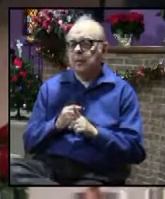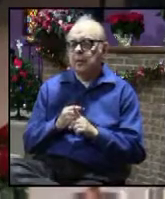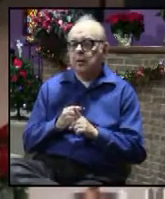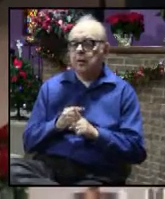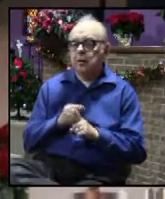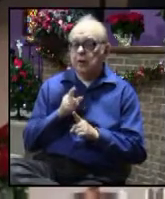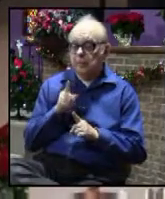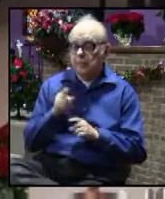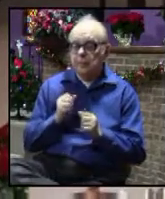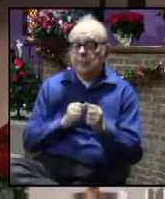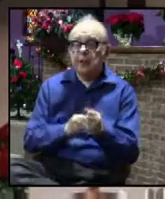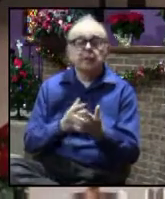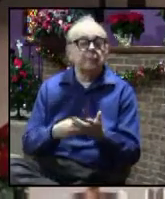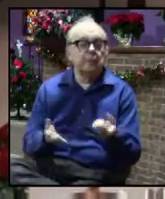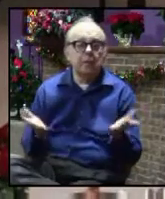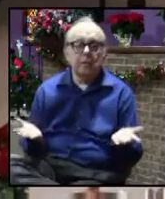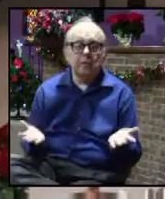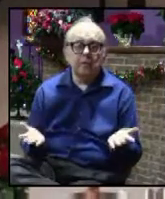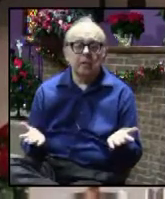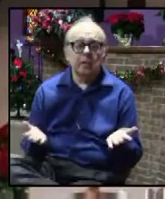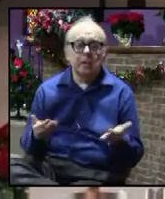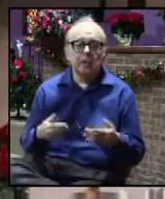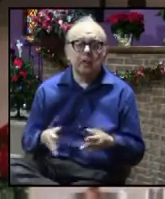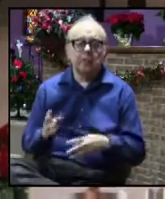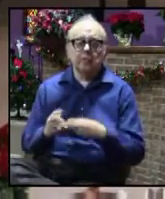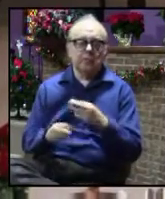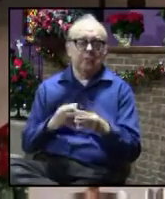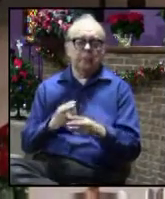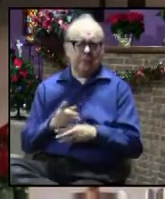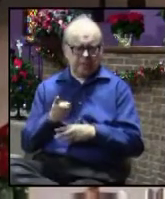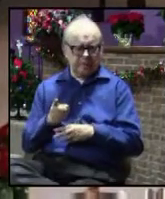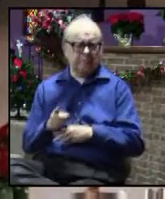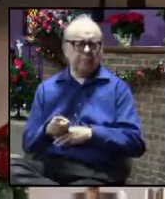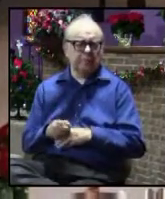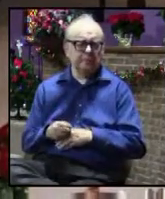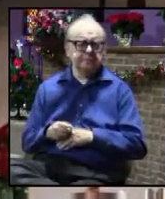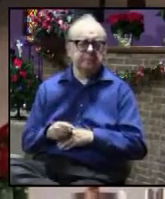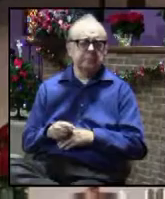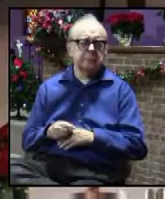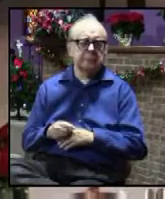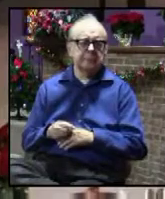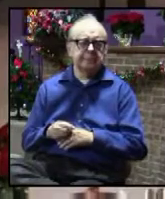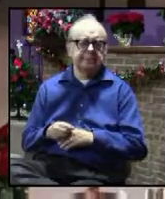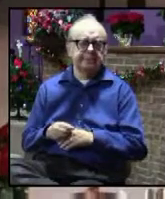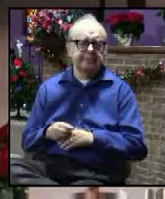following? Are you allowing the world